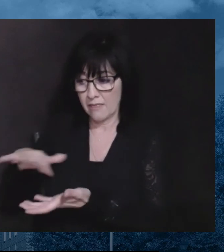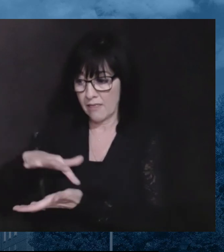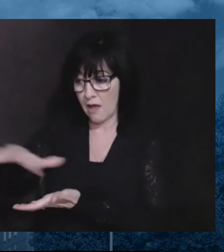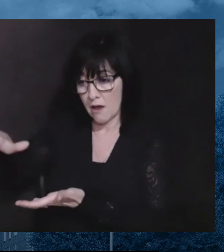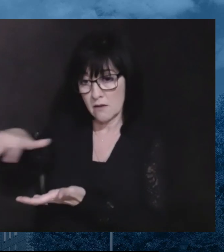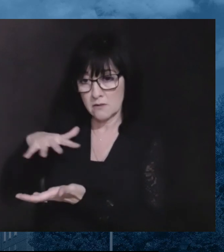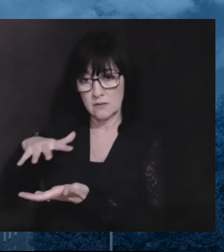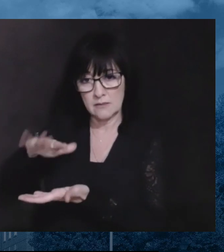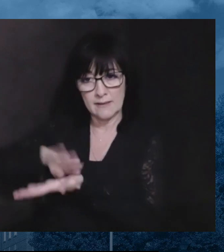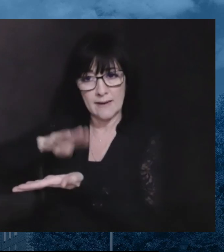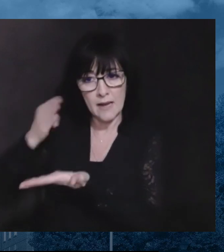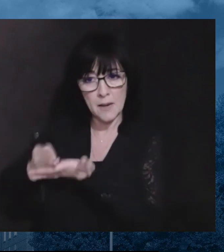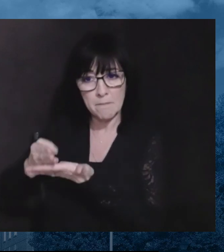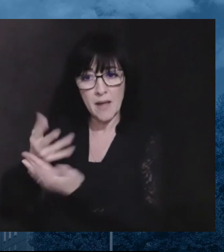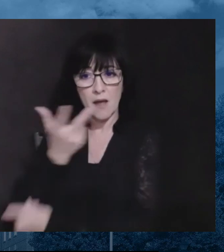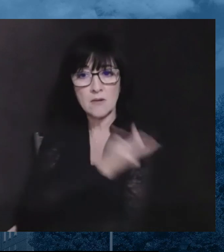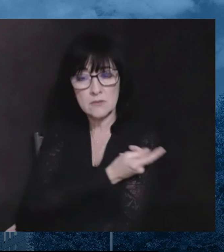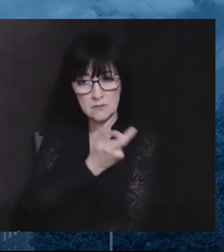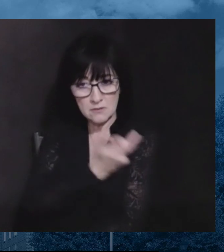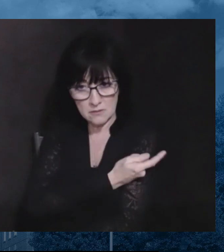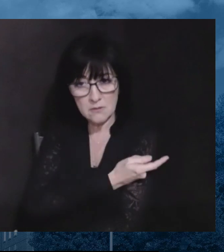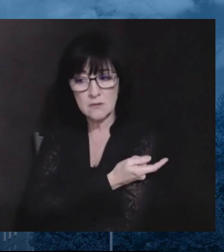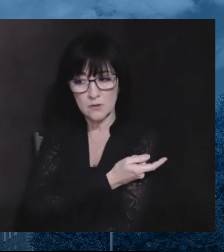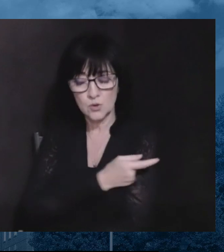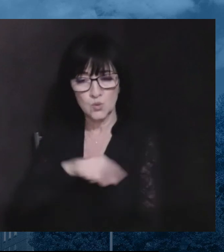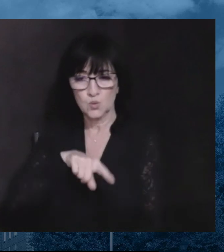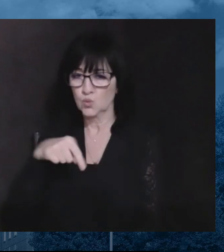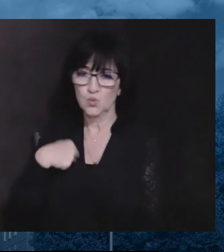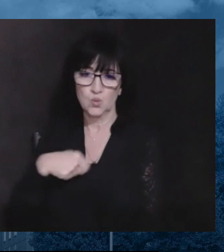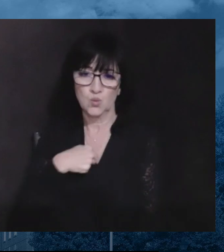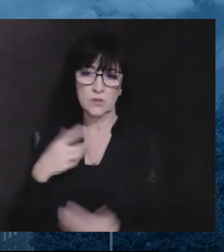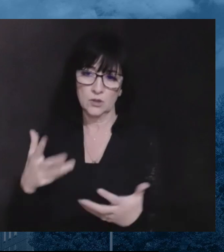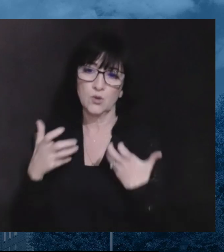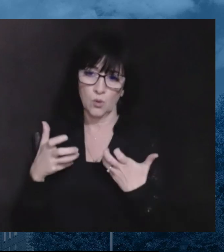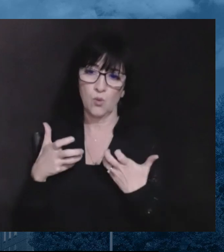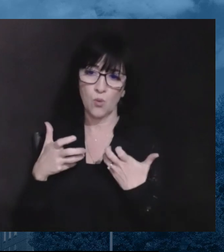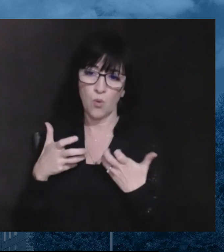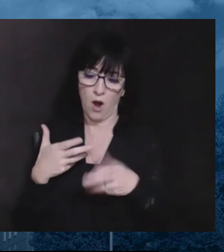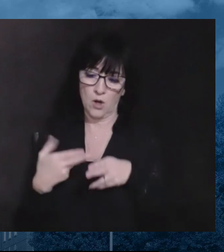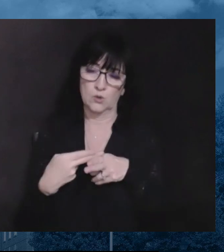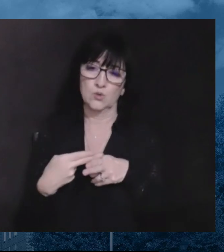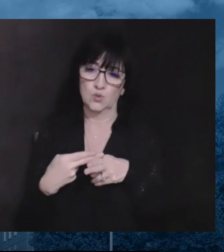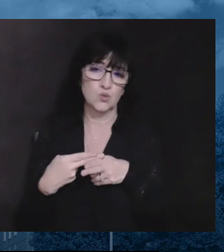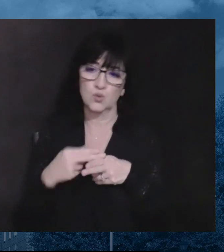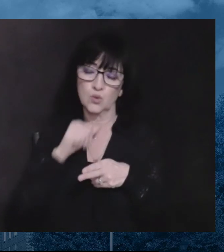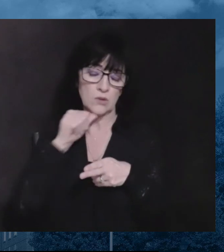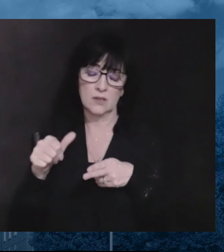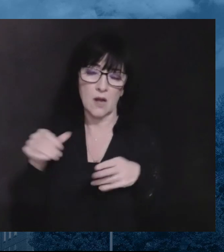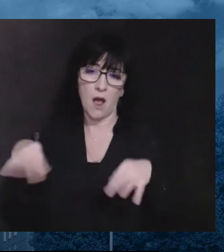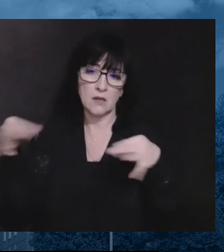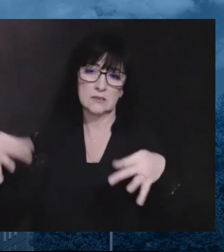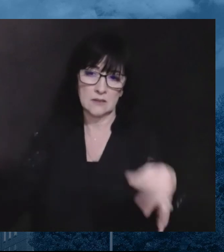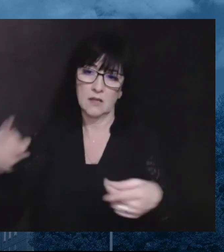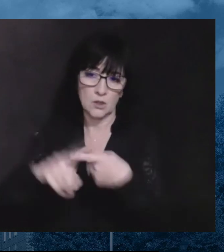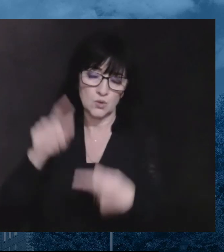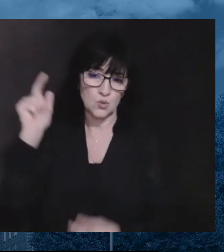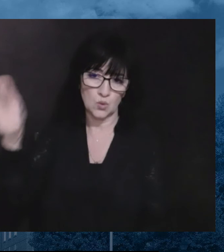to get into somebody's arm sooner rather than later. And that's something that we're working on as well.